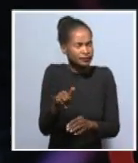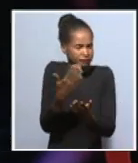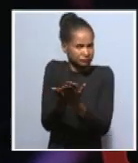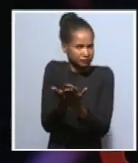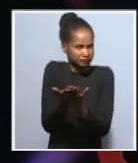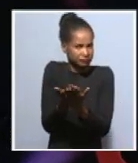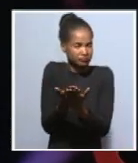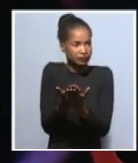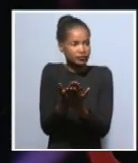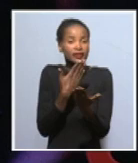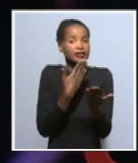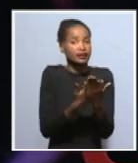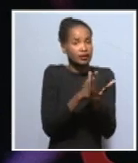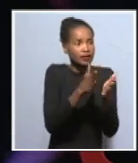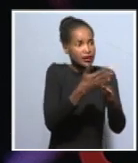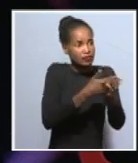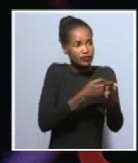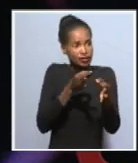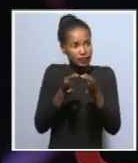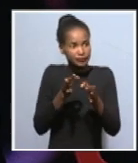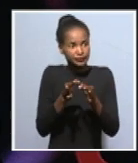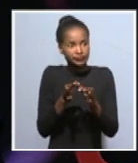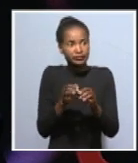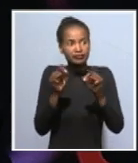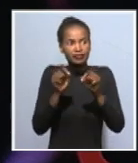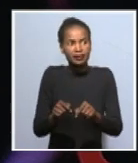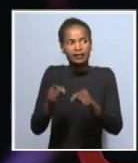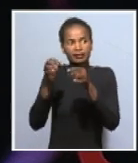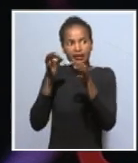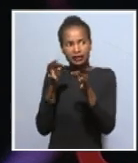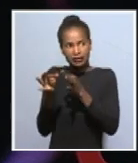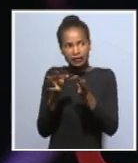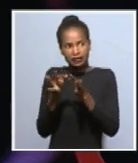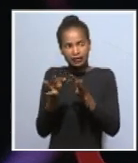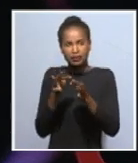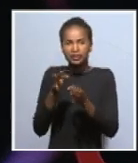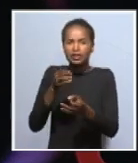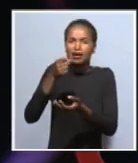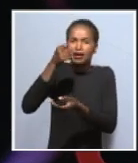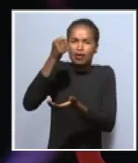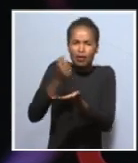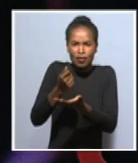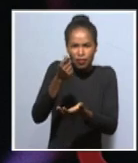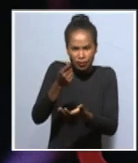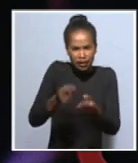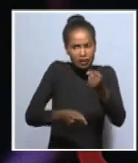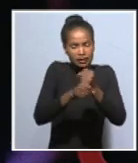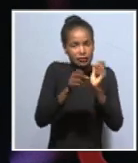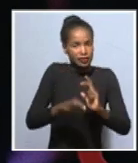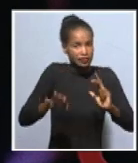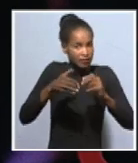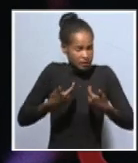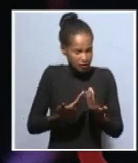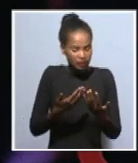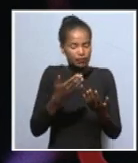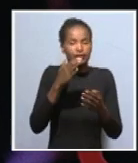go into that process, I think it's important to just unpack what the package entails. Yes, please. So as